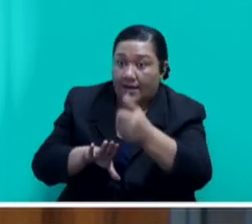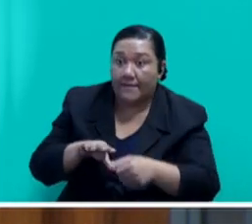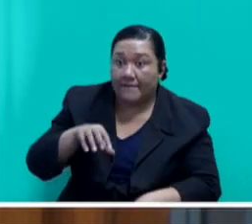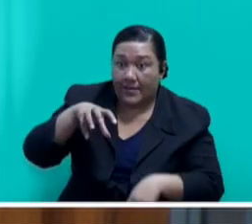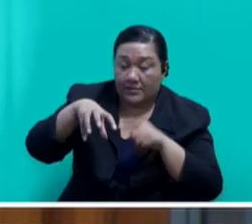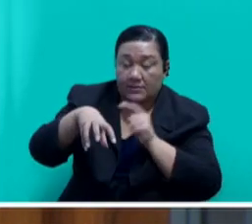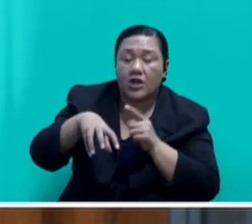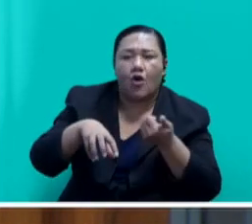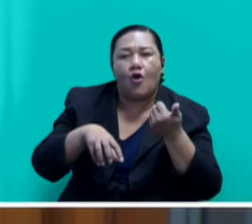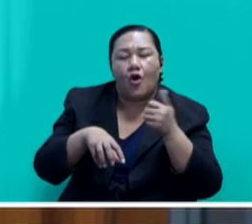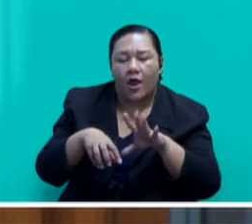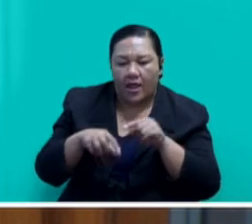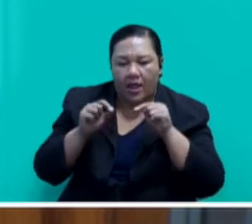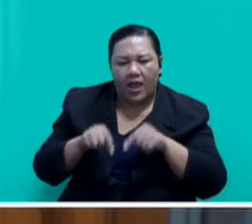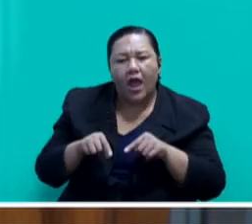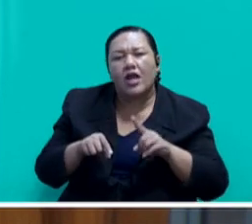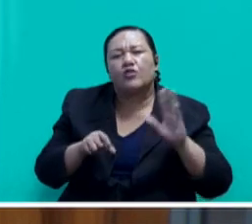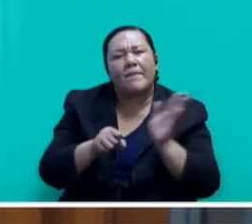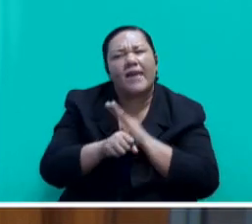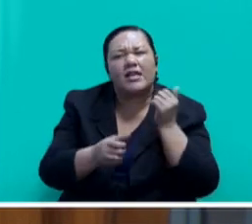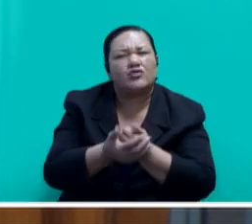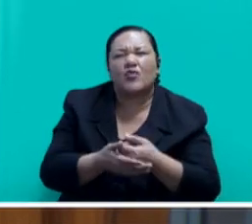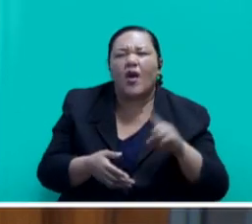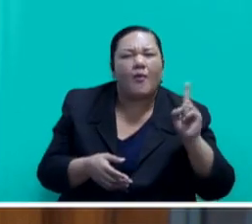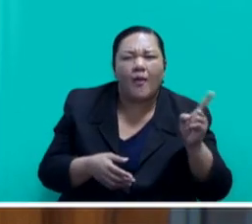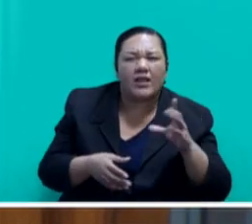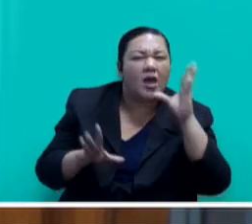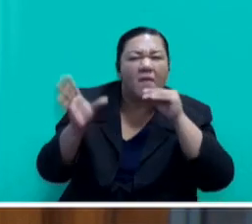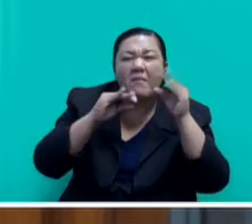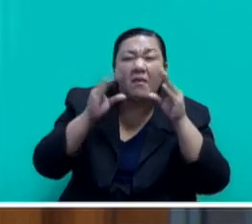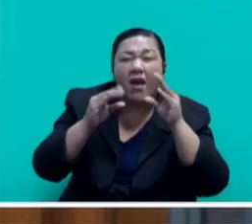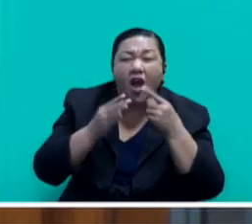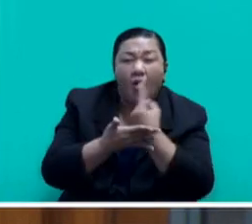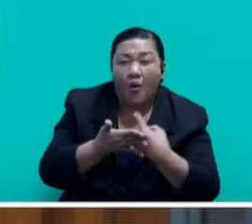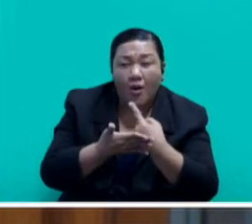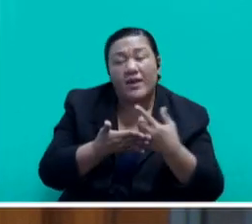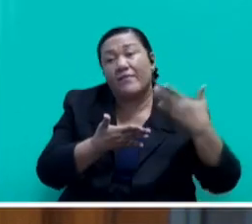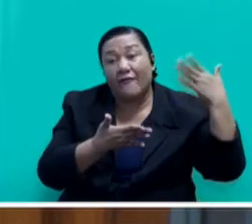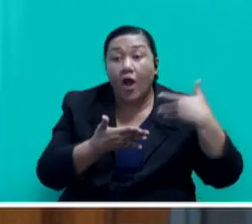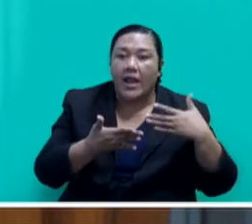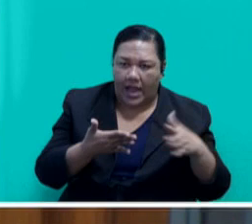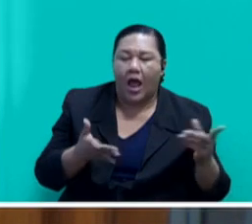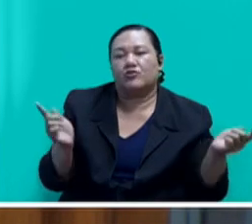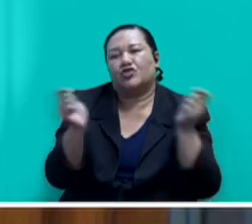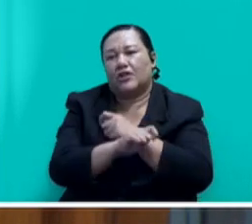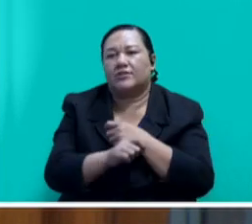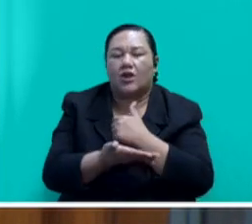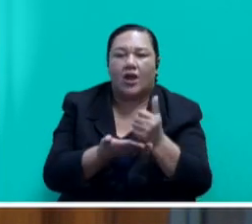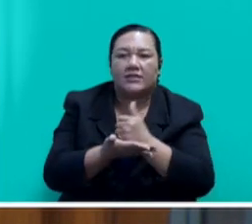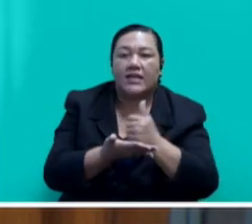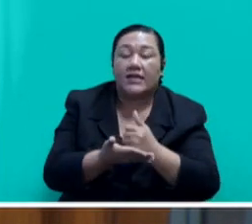fast of the previous mission to action and result. 0.9 million has been allocated